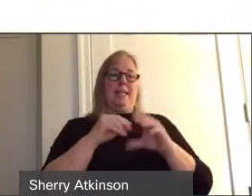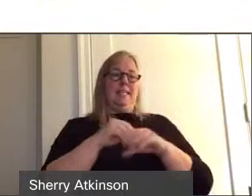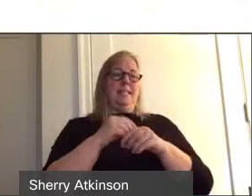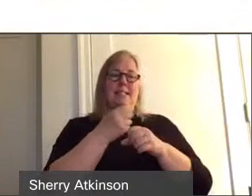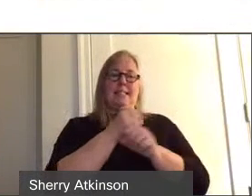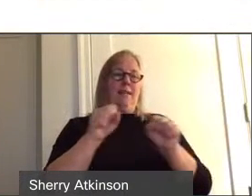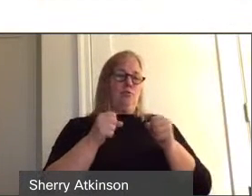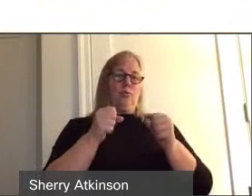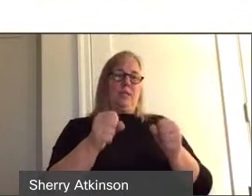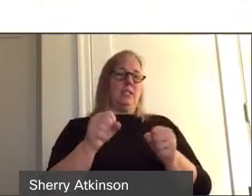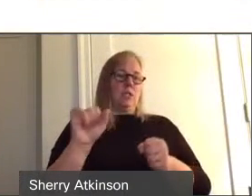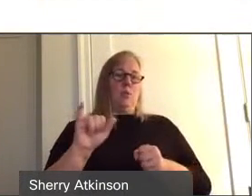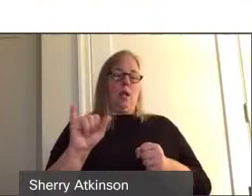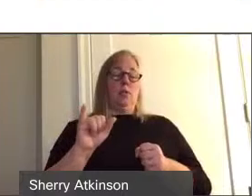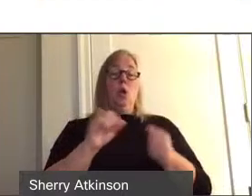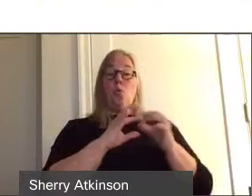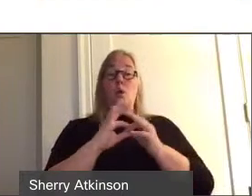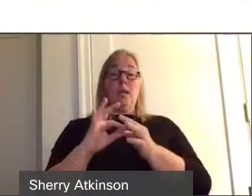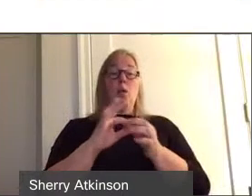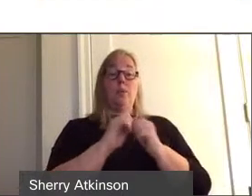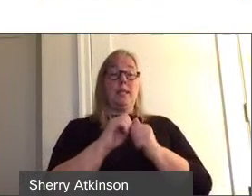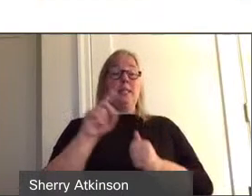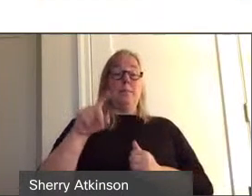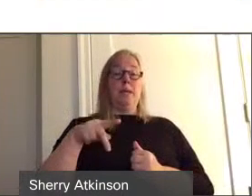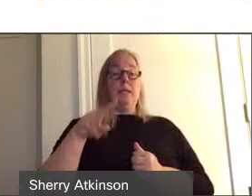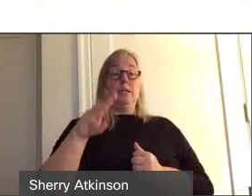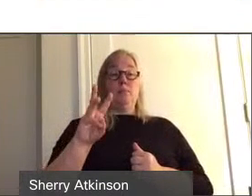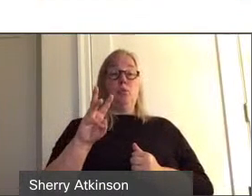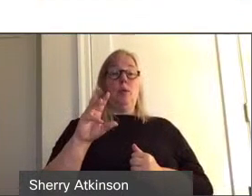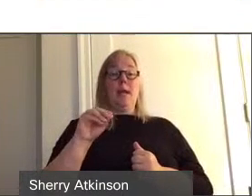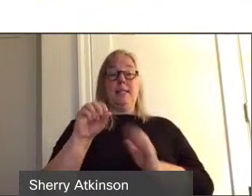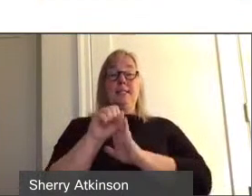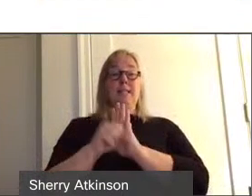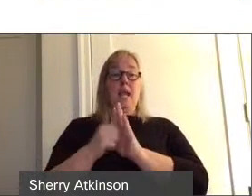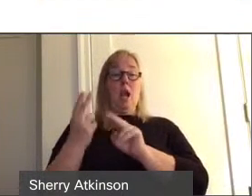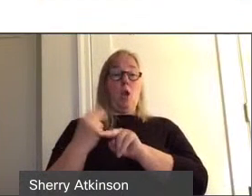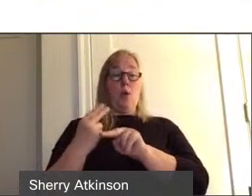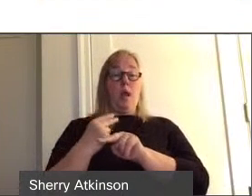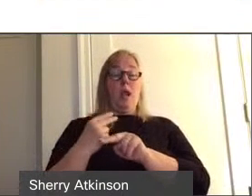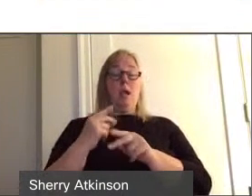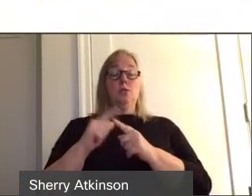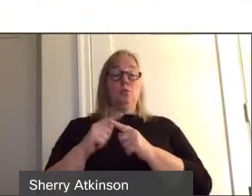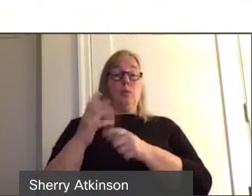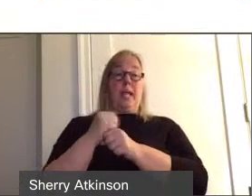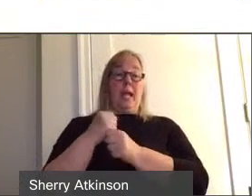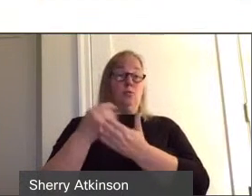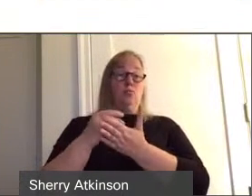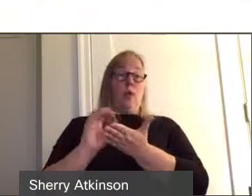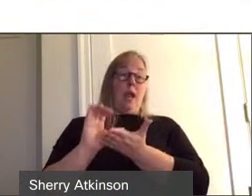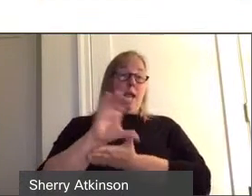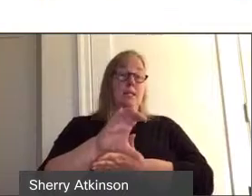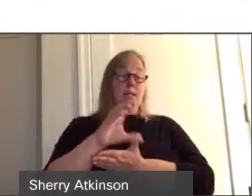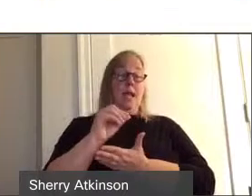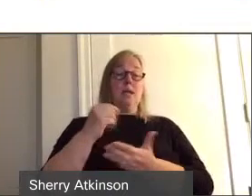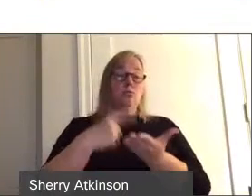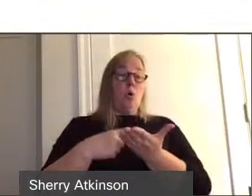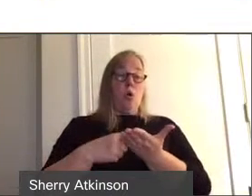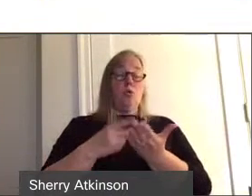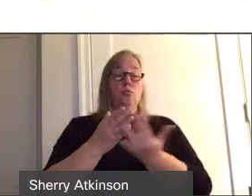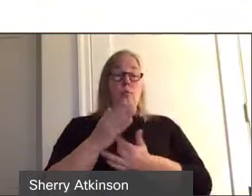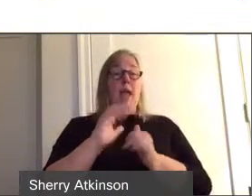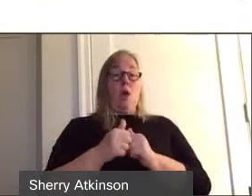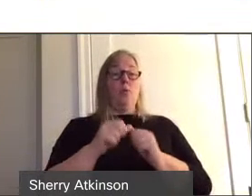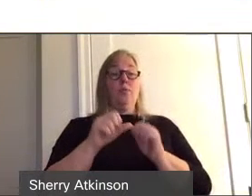with DPW, State Highway to get the grants and to talk through how the system connects